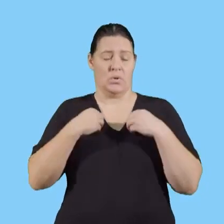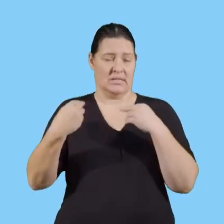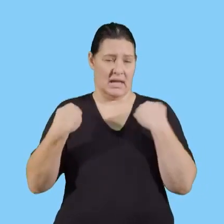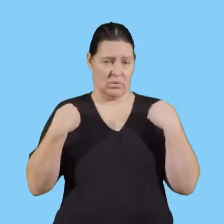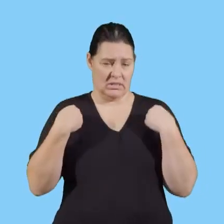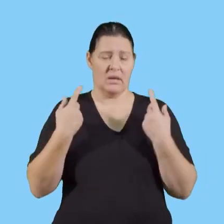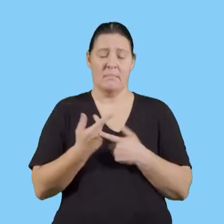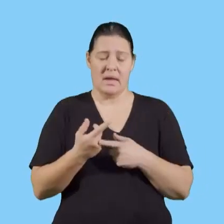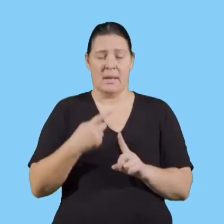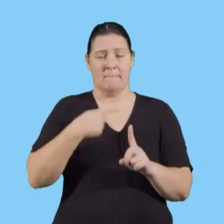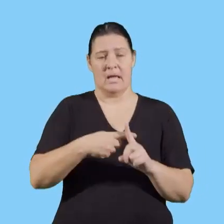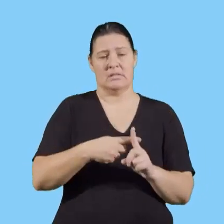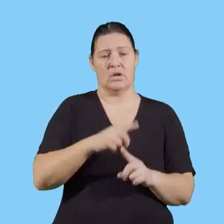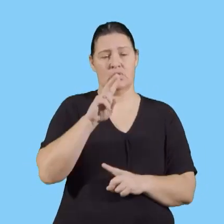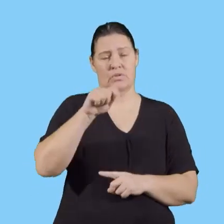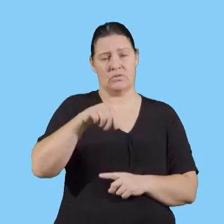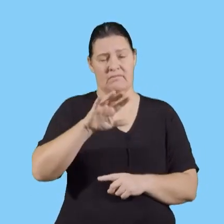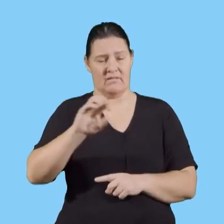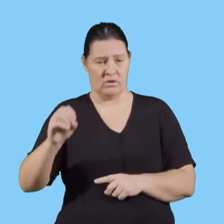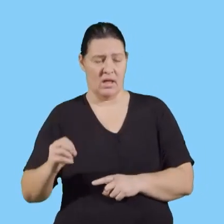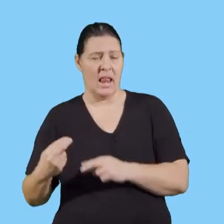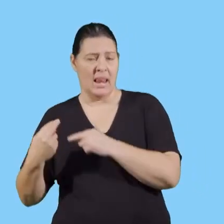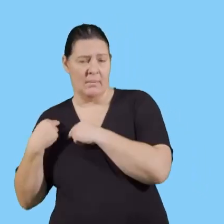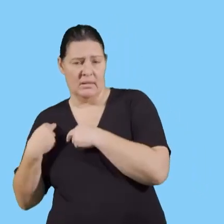2,500. There will be no effect on liabilities and no